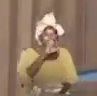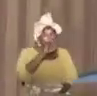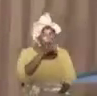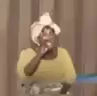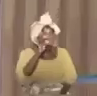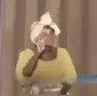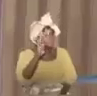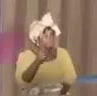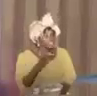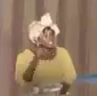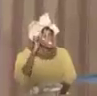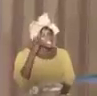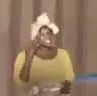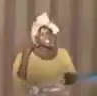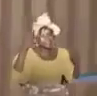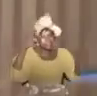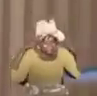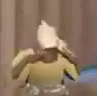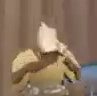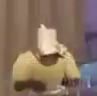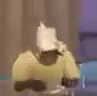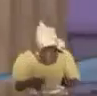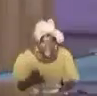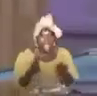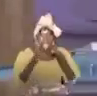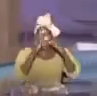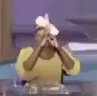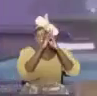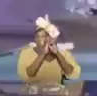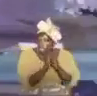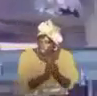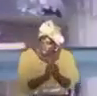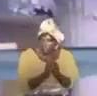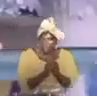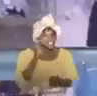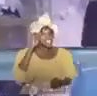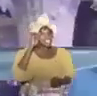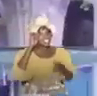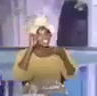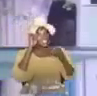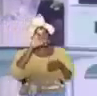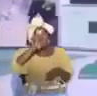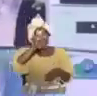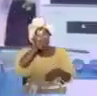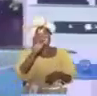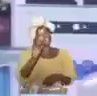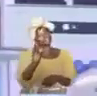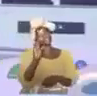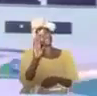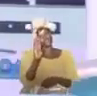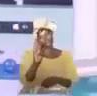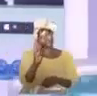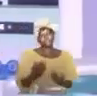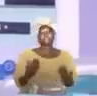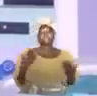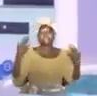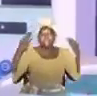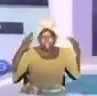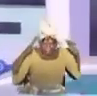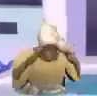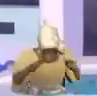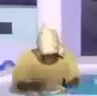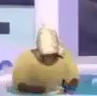ground and worshipped. Not bowed himself to the ground to curse God, not bowed himself to the ground